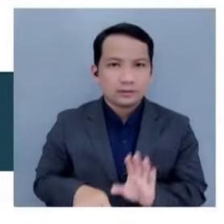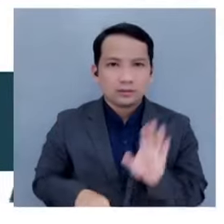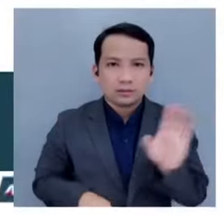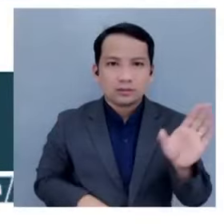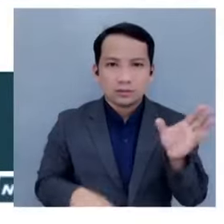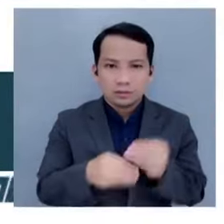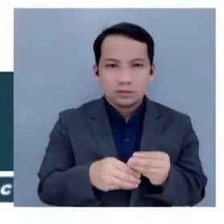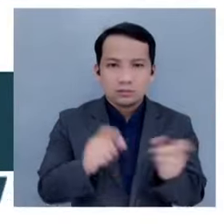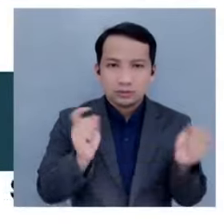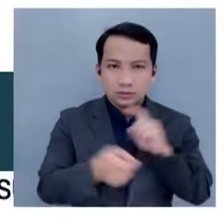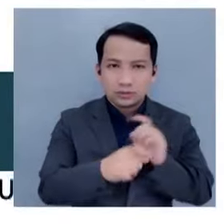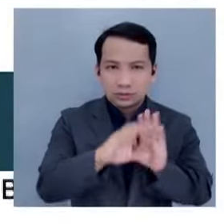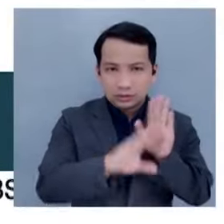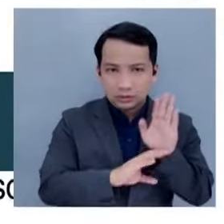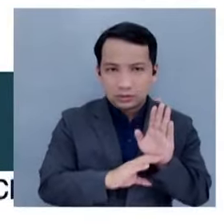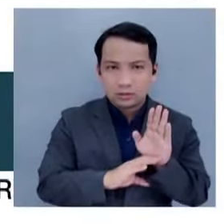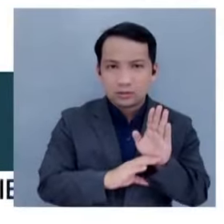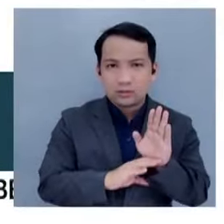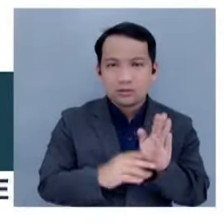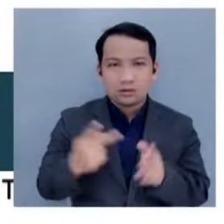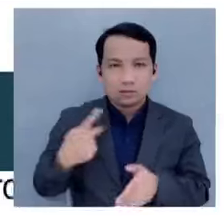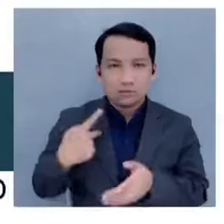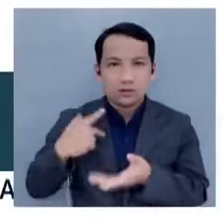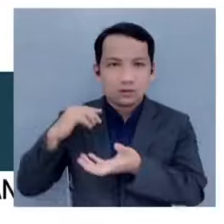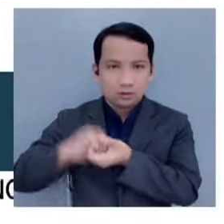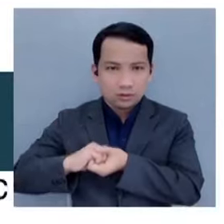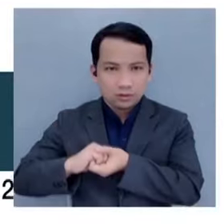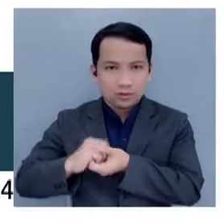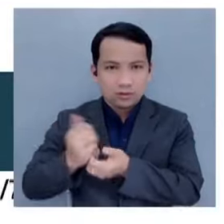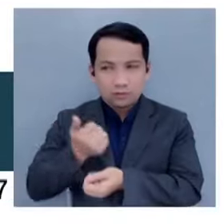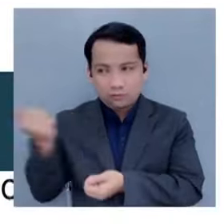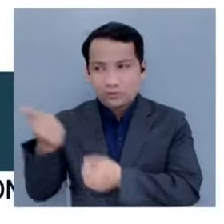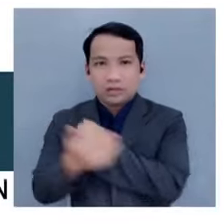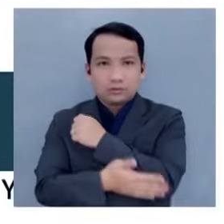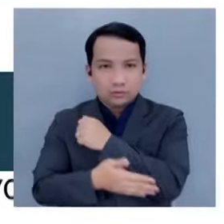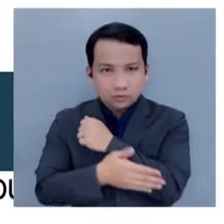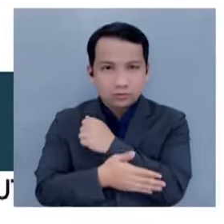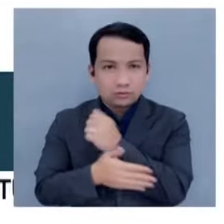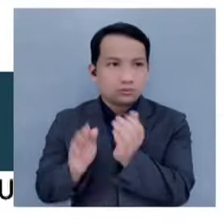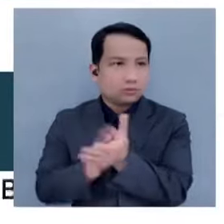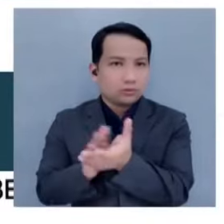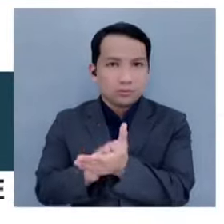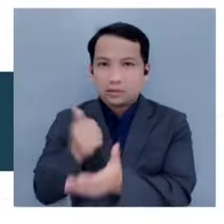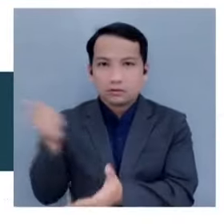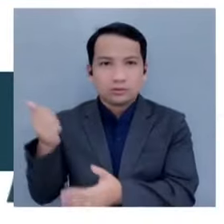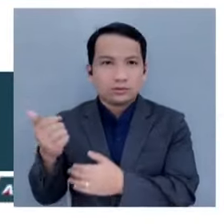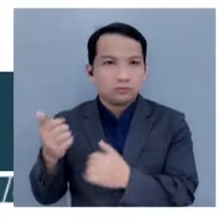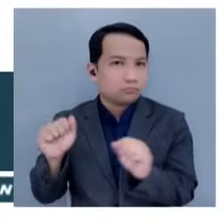yung konstitusyon kasi may partnership naman po with other institutions abroad. Kaya naman po.